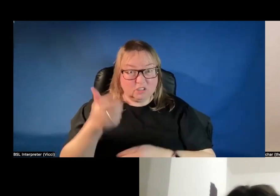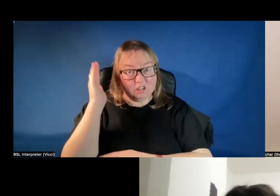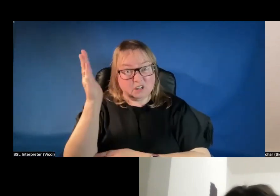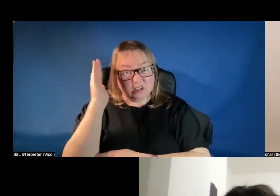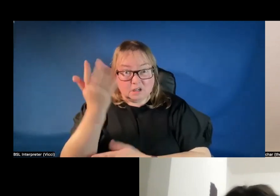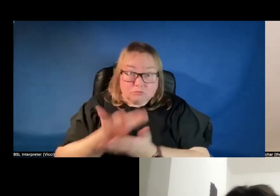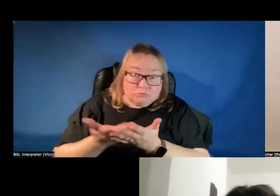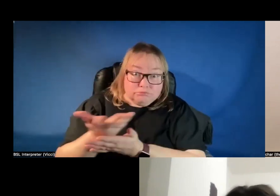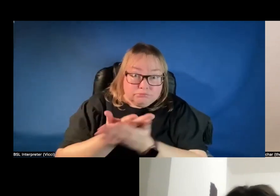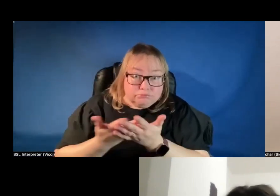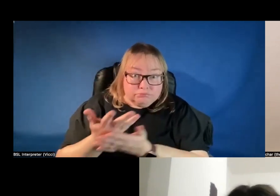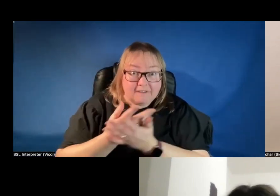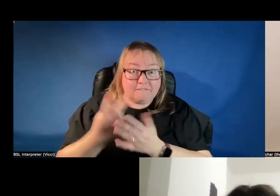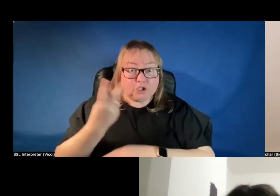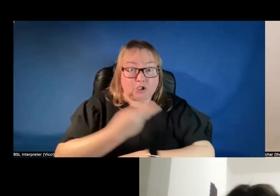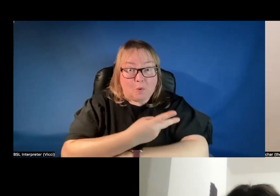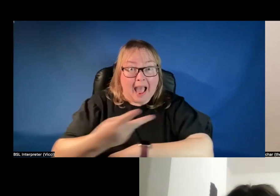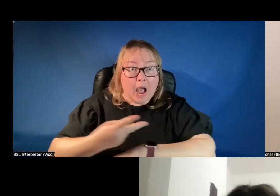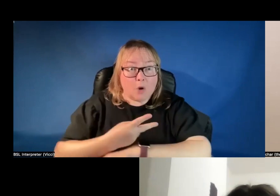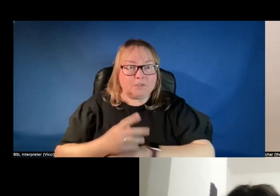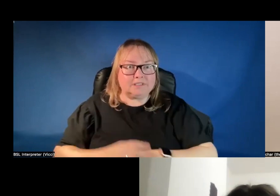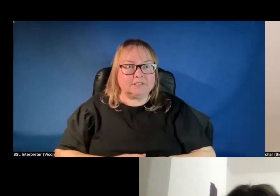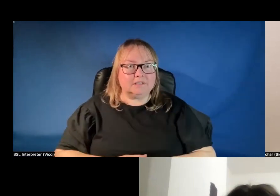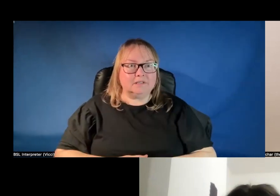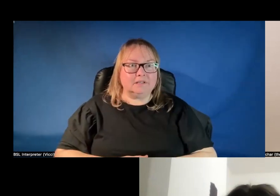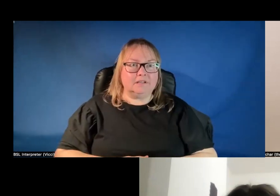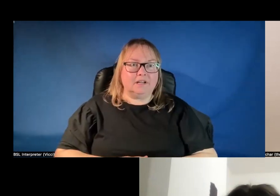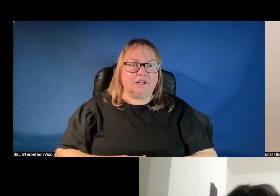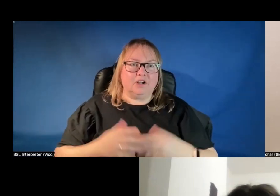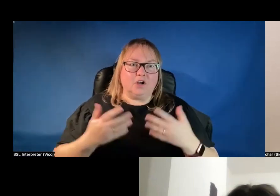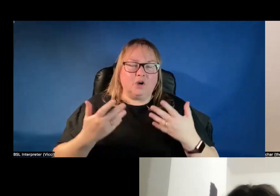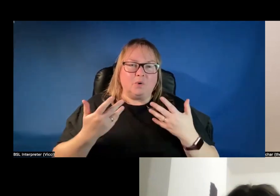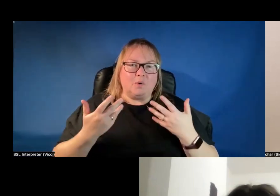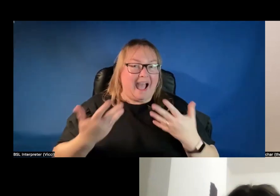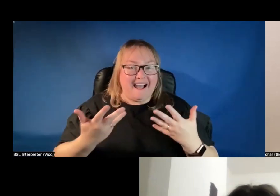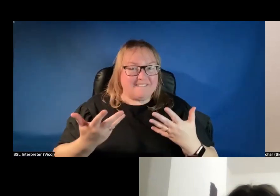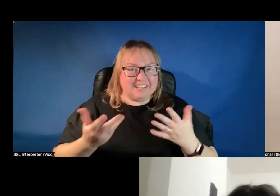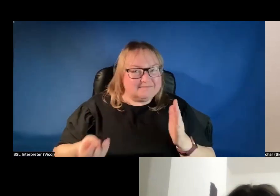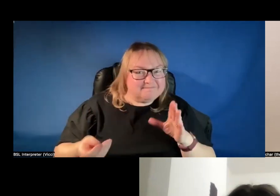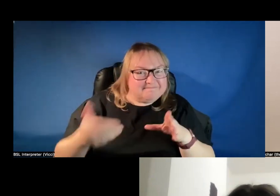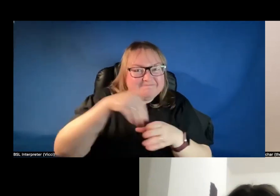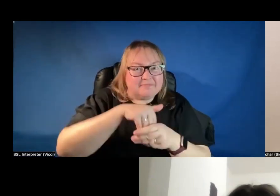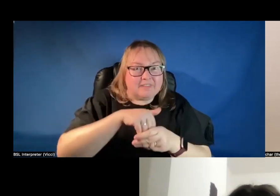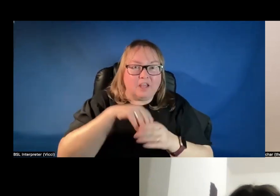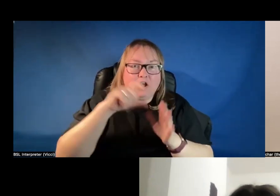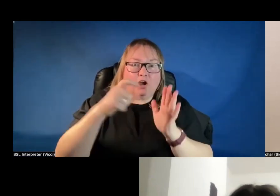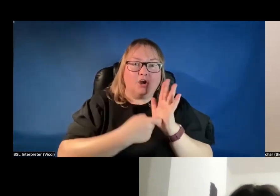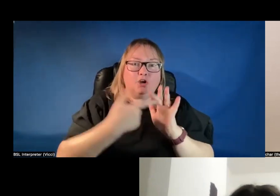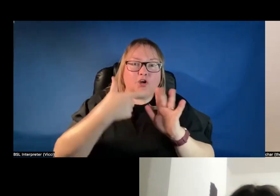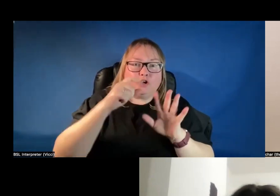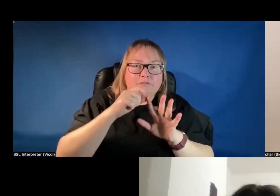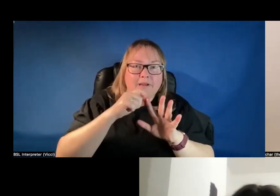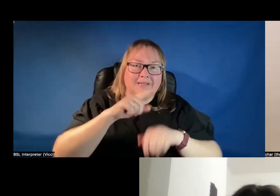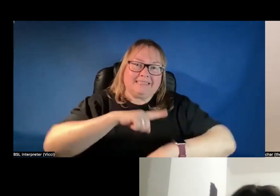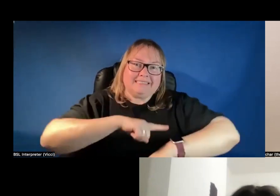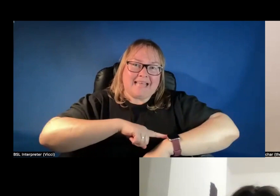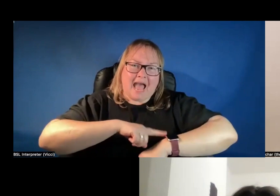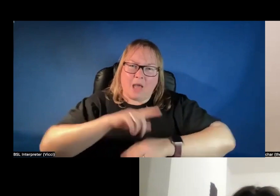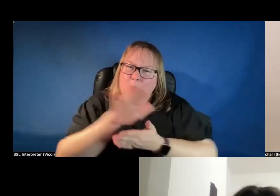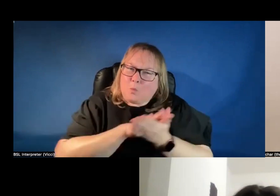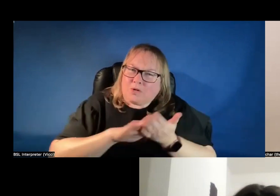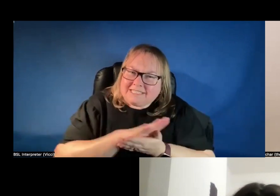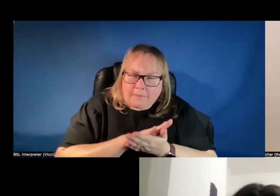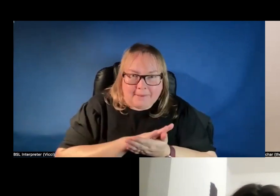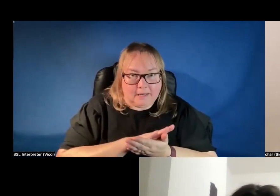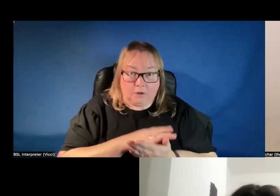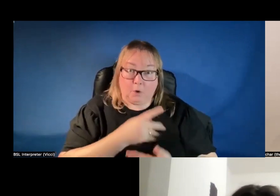in there. I don't think we've actually included a lot in the way of Crip time, which is rare for me and Jen. We normally like to talk about